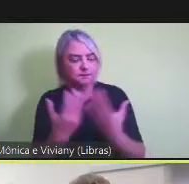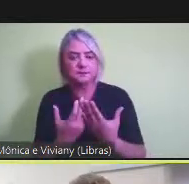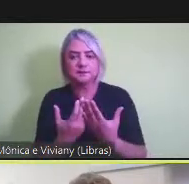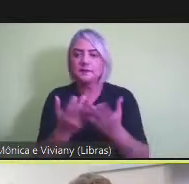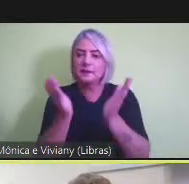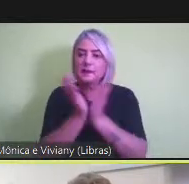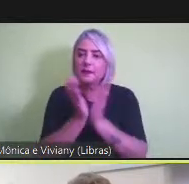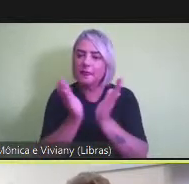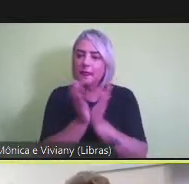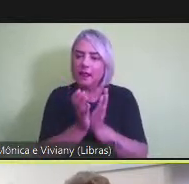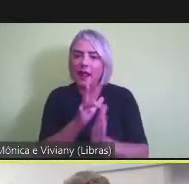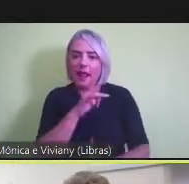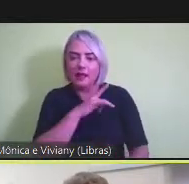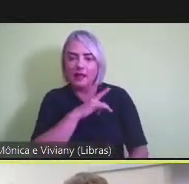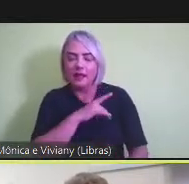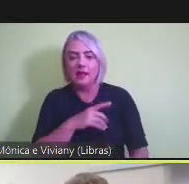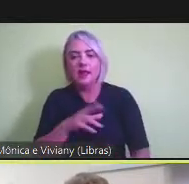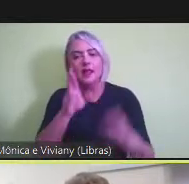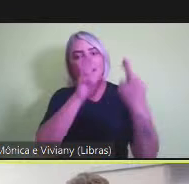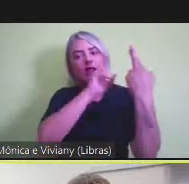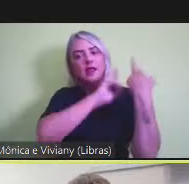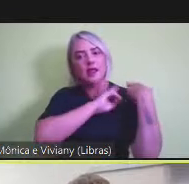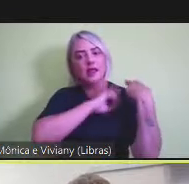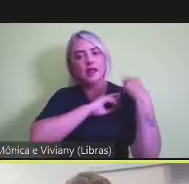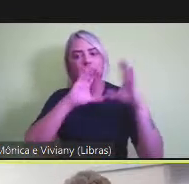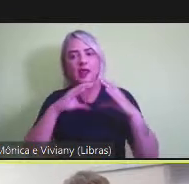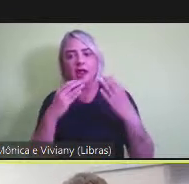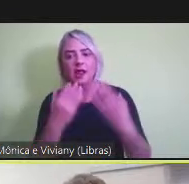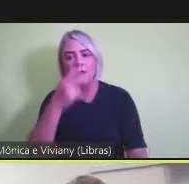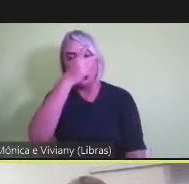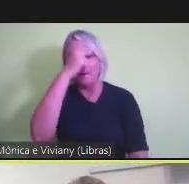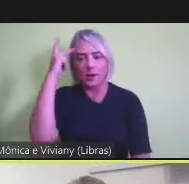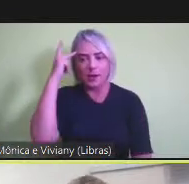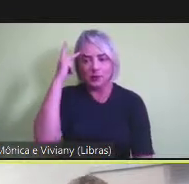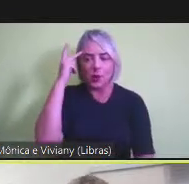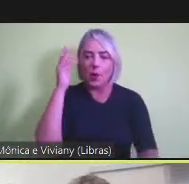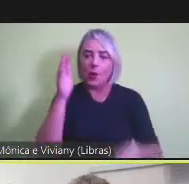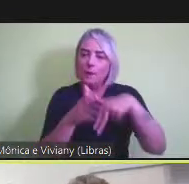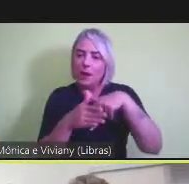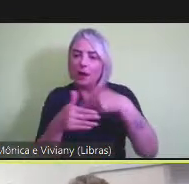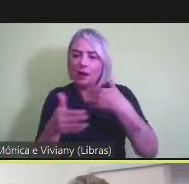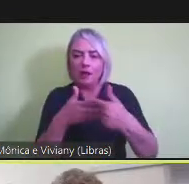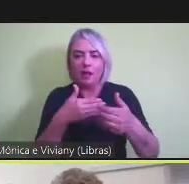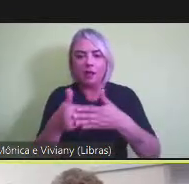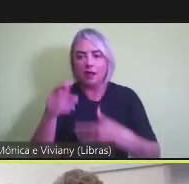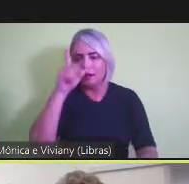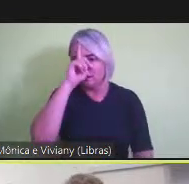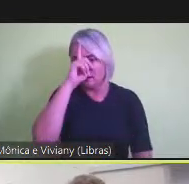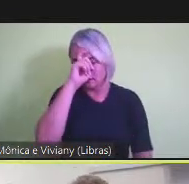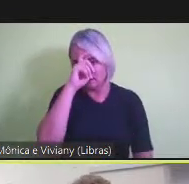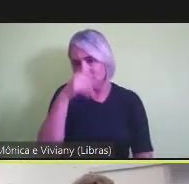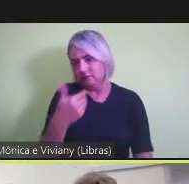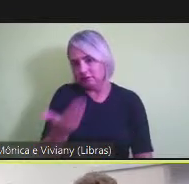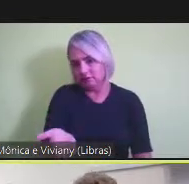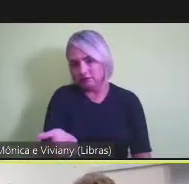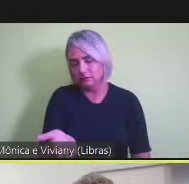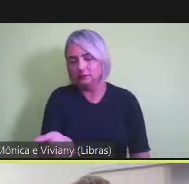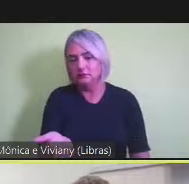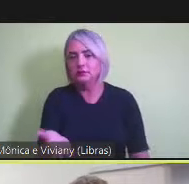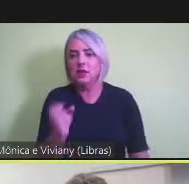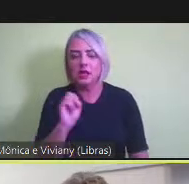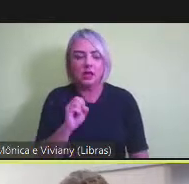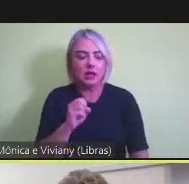and communities. The teams have under their responsibility many users and patients, be it in hospitals, in